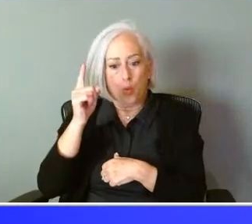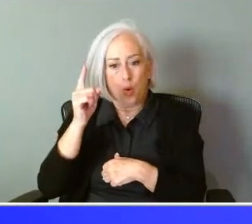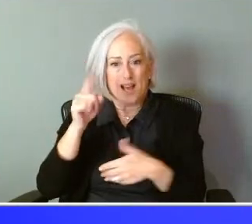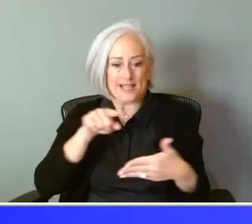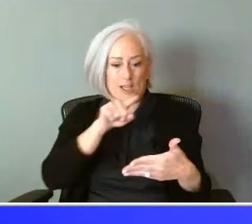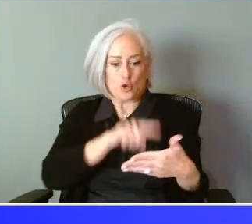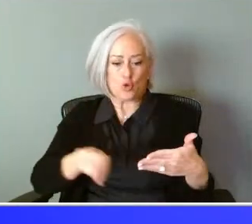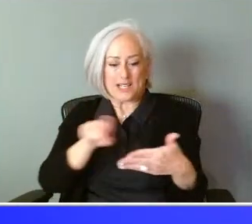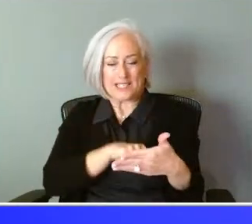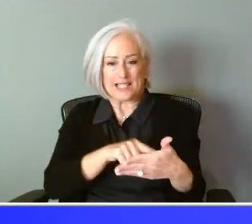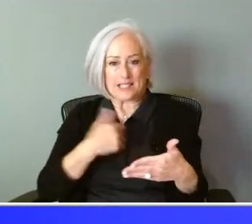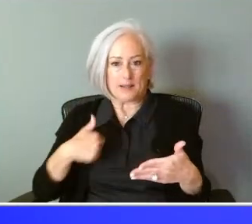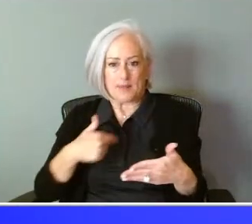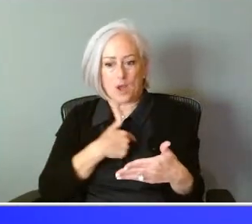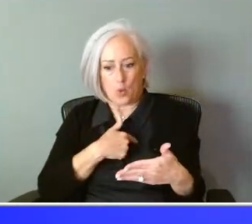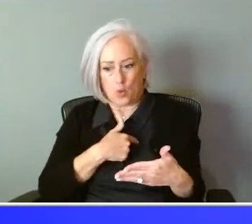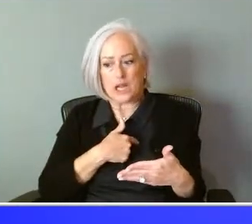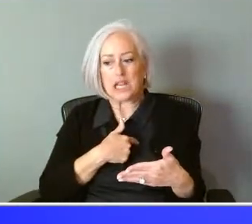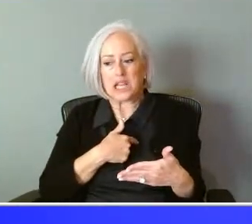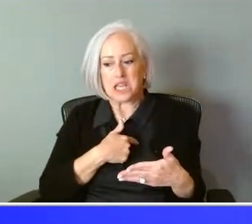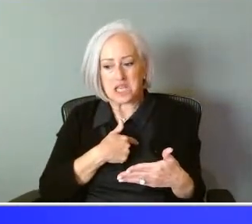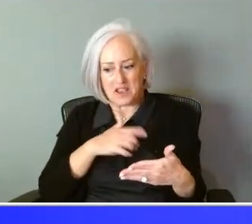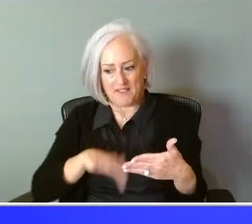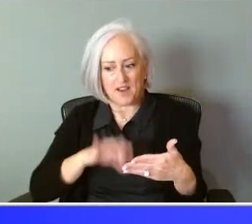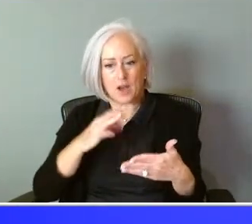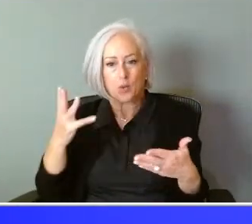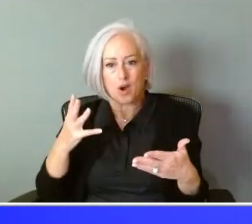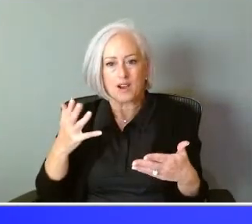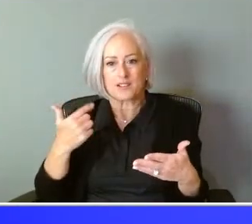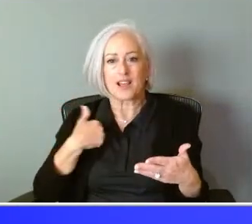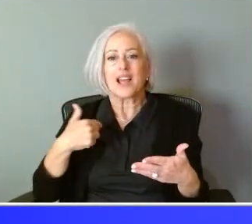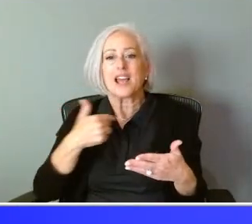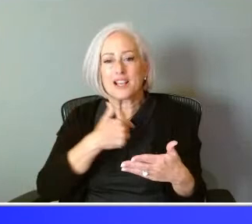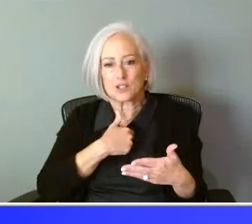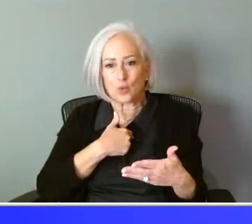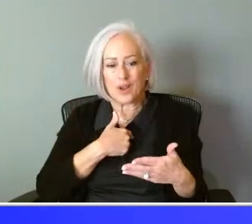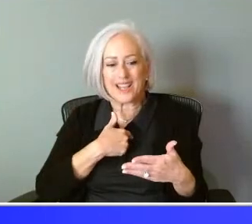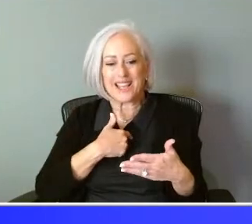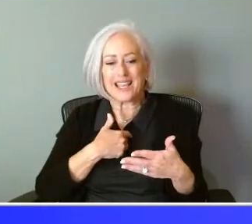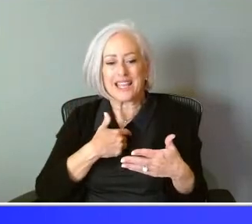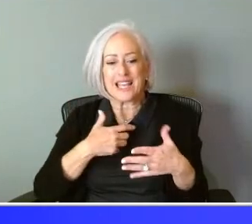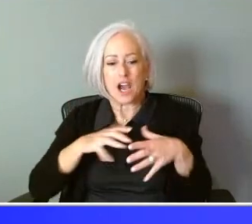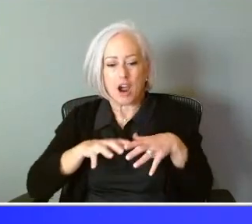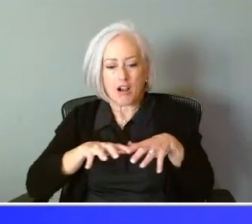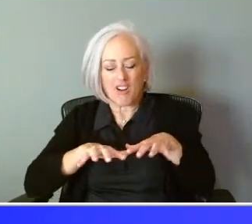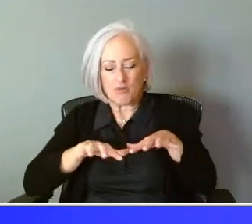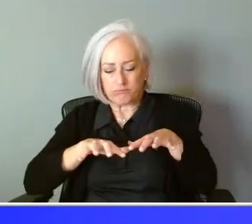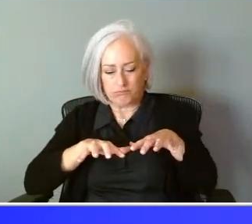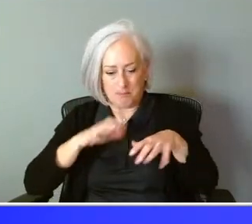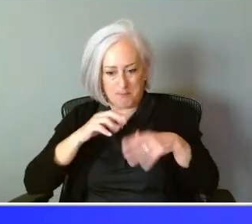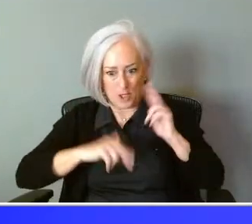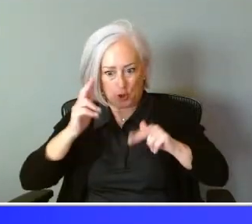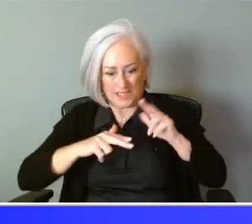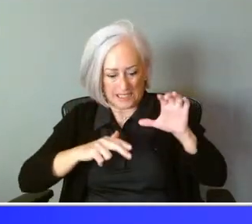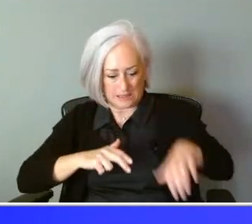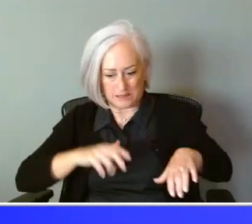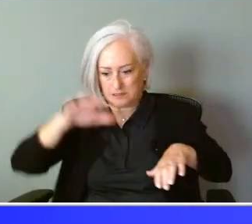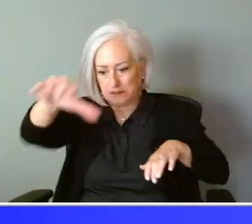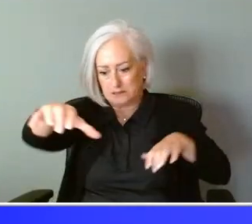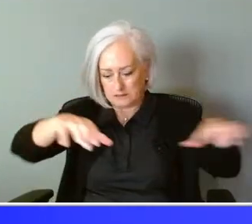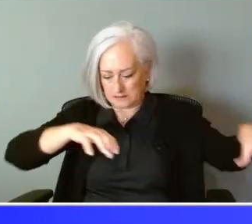we faced was the fact that we're spread out all over the place on this campus. In fact, the cancer center is in 12 different